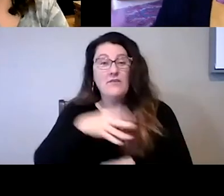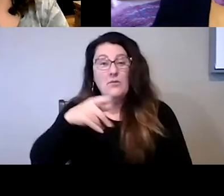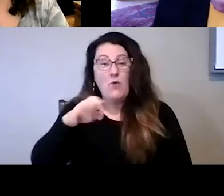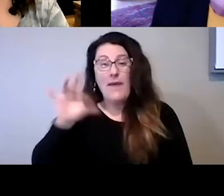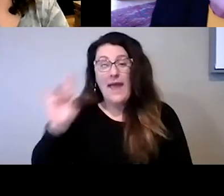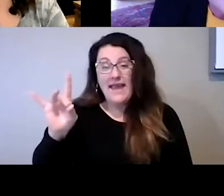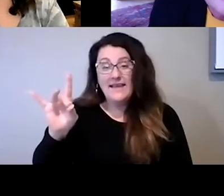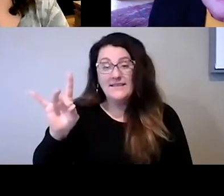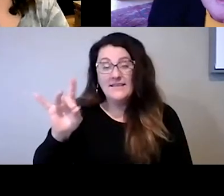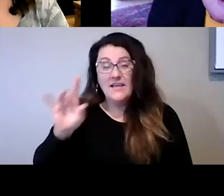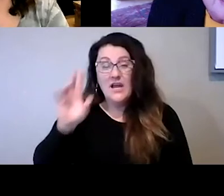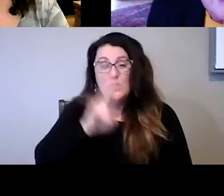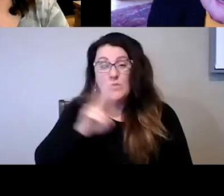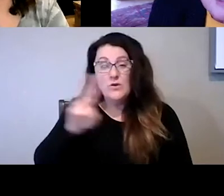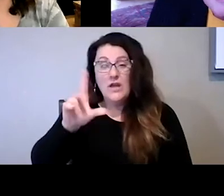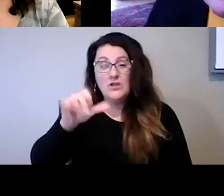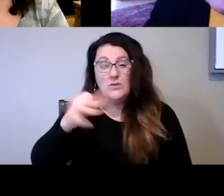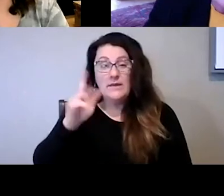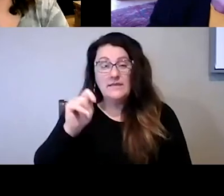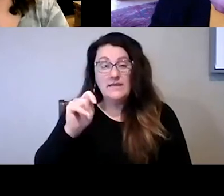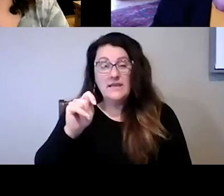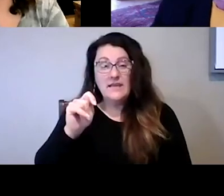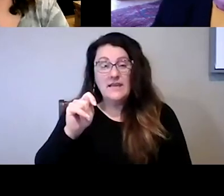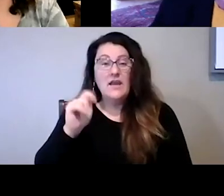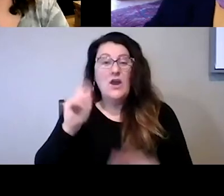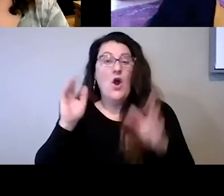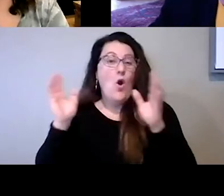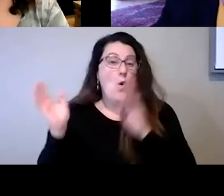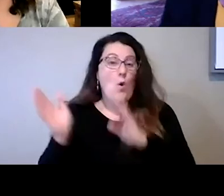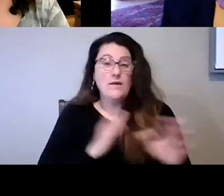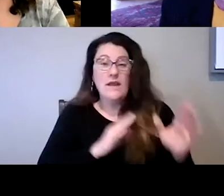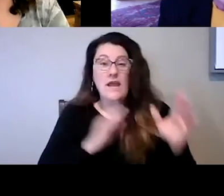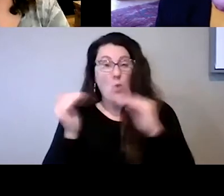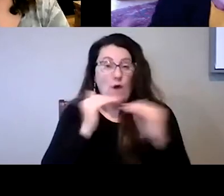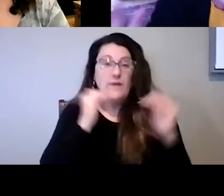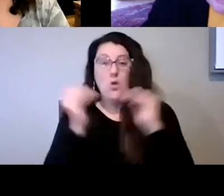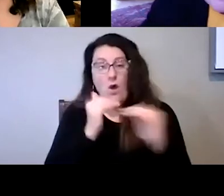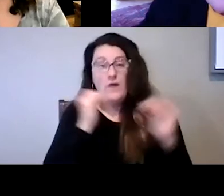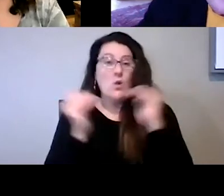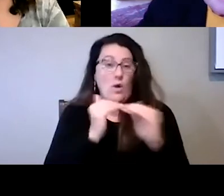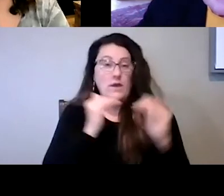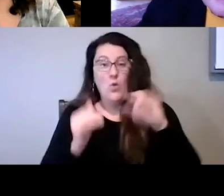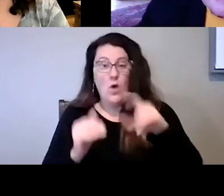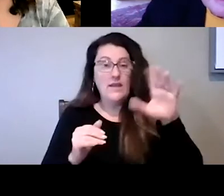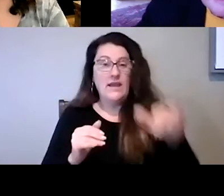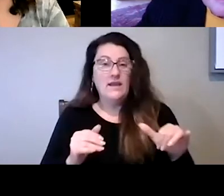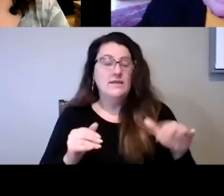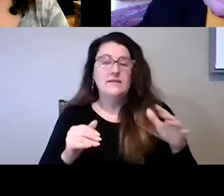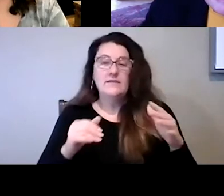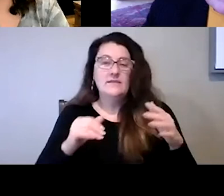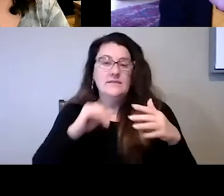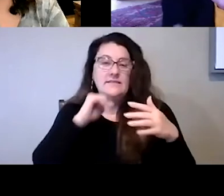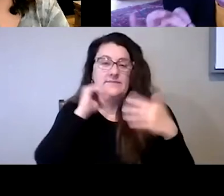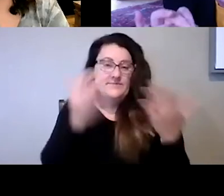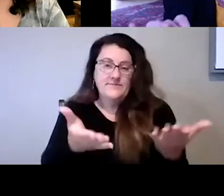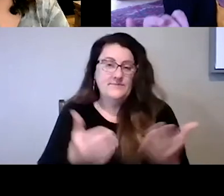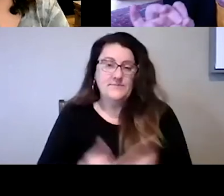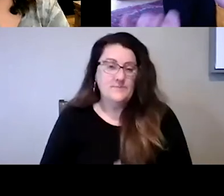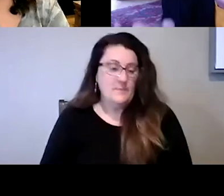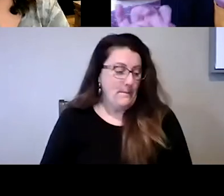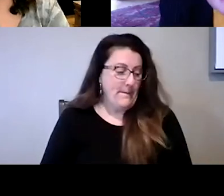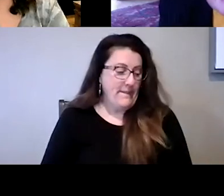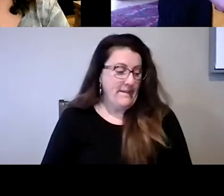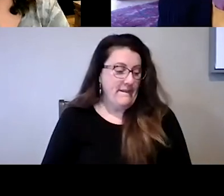saw 22 LGBT organizations, Roots of Equality, Equality this, Equality that. None of them existed.